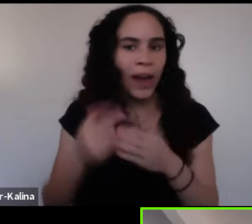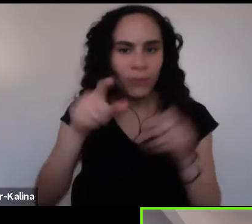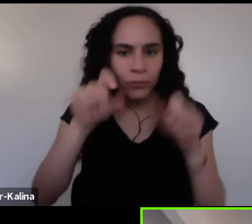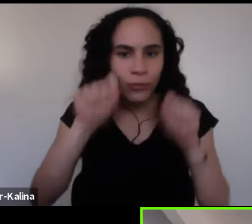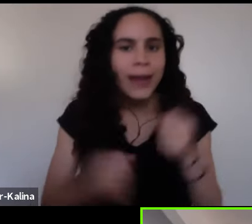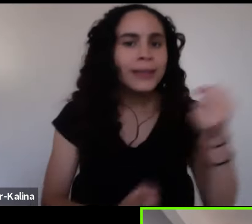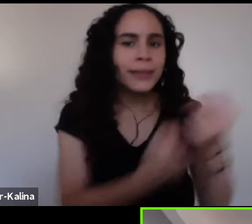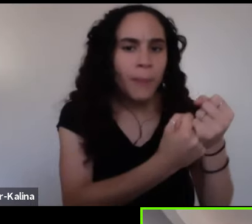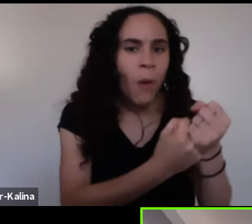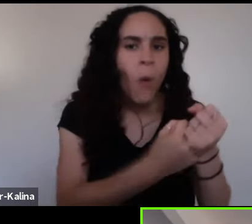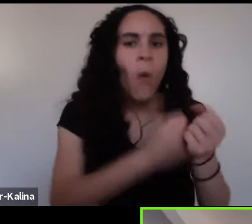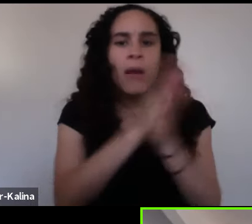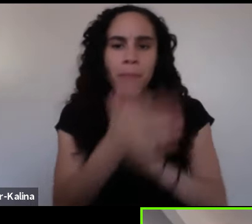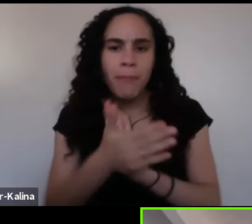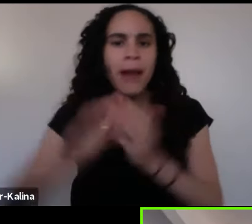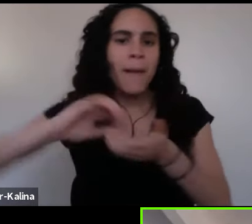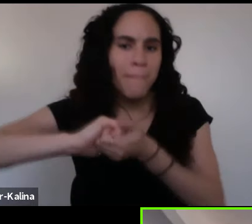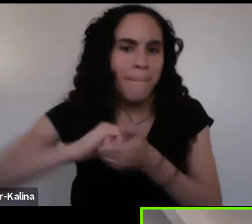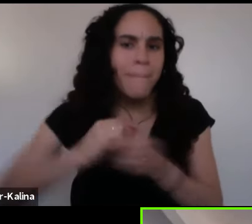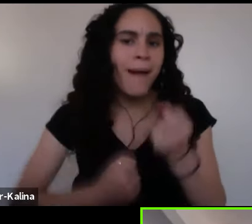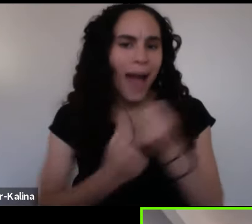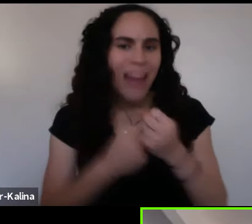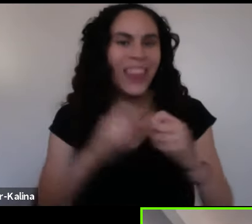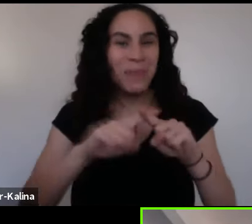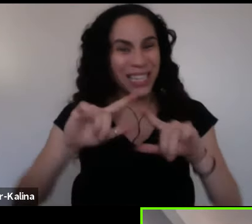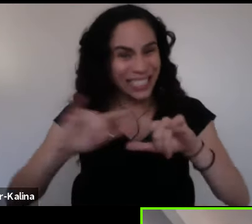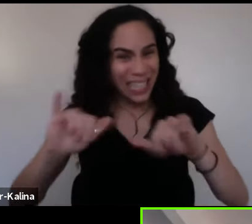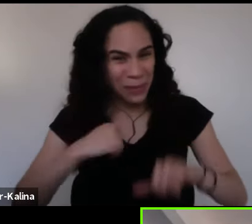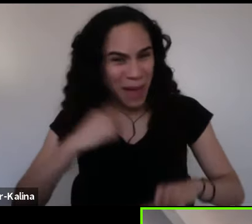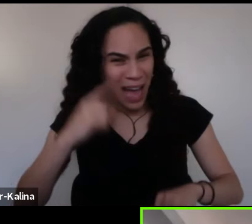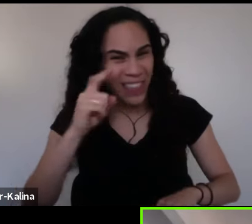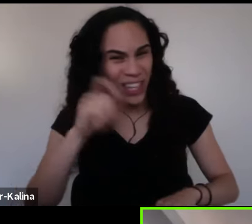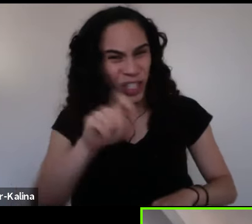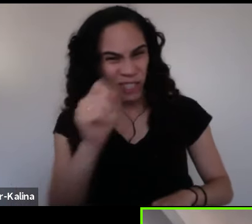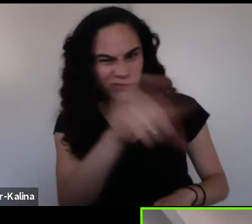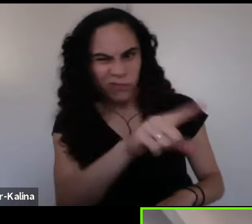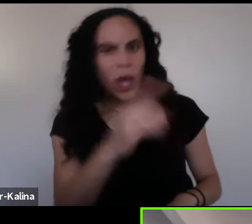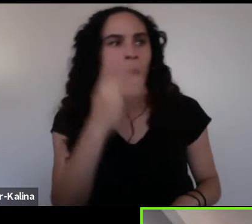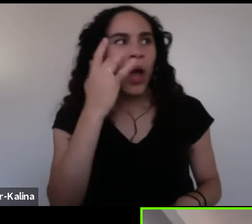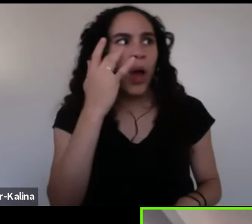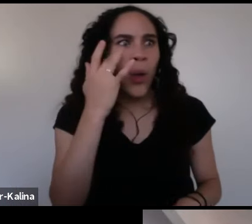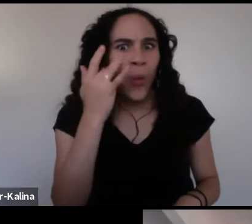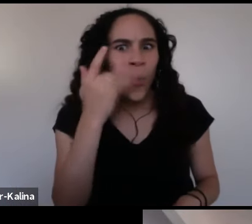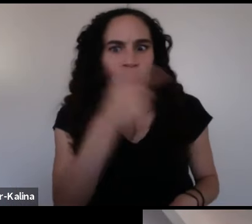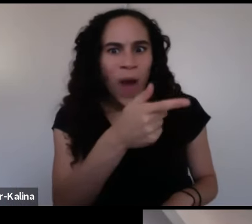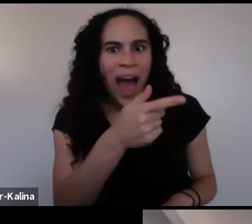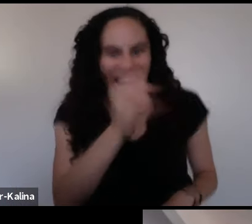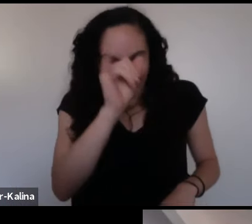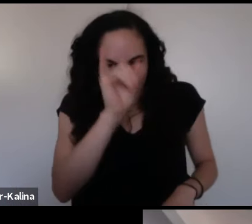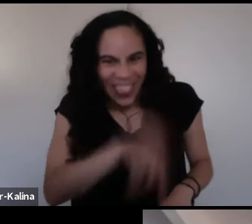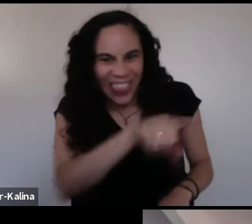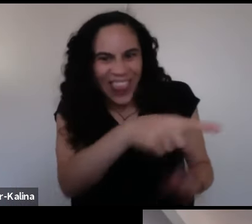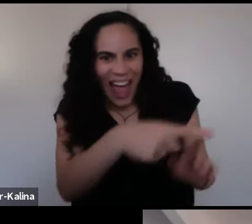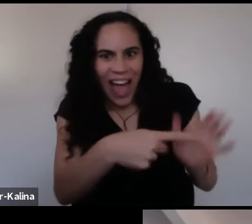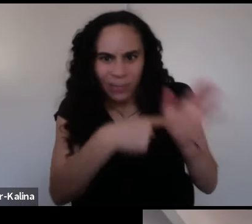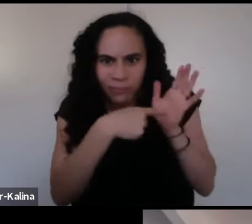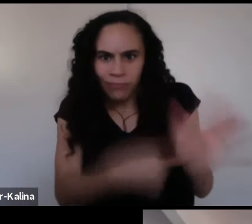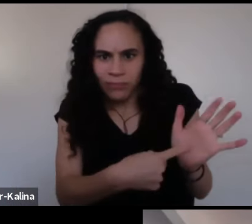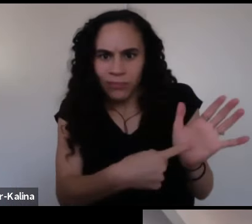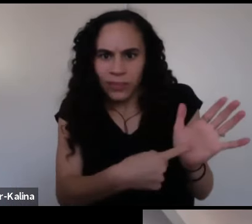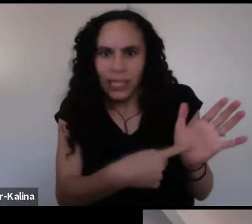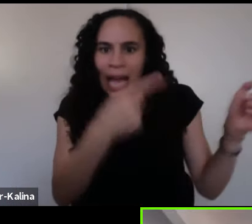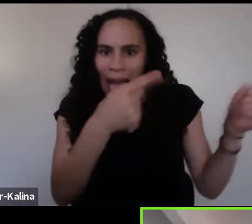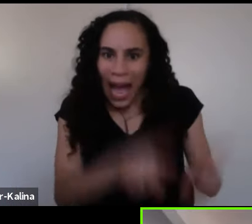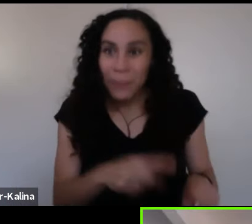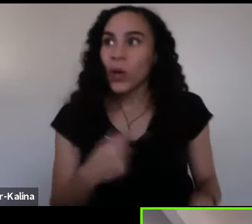be an ally. But at the same time, I think the question should be asked, like, why did it take that? You know, we've been saying this forever.